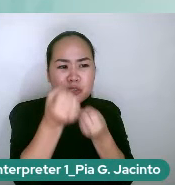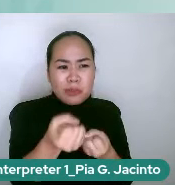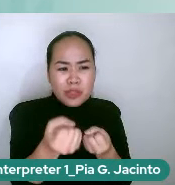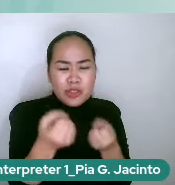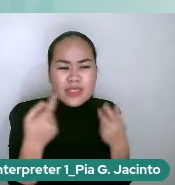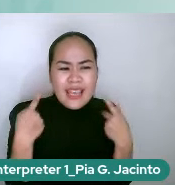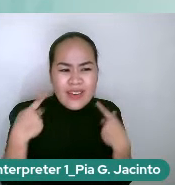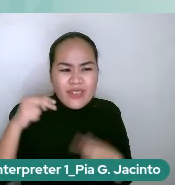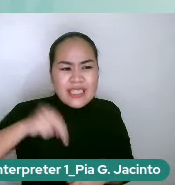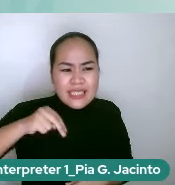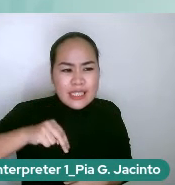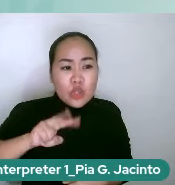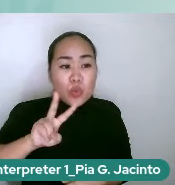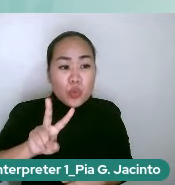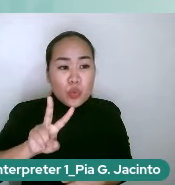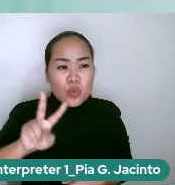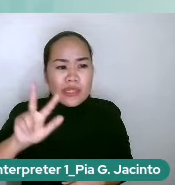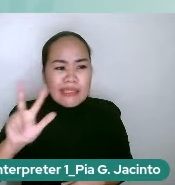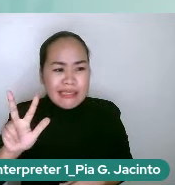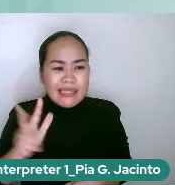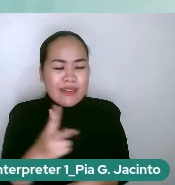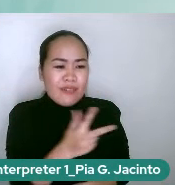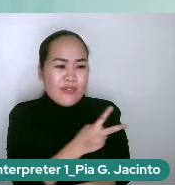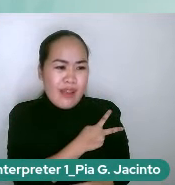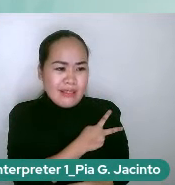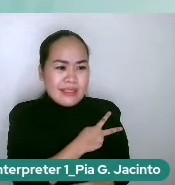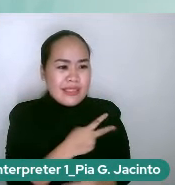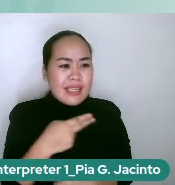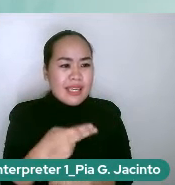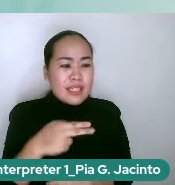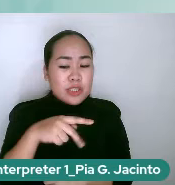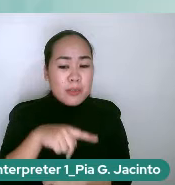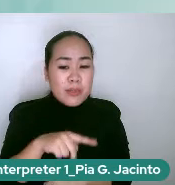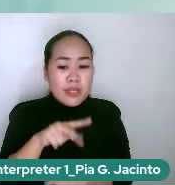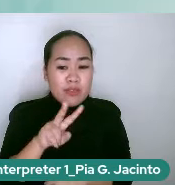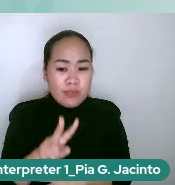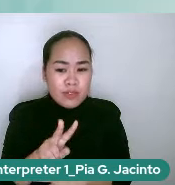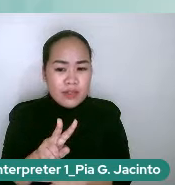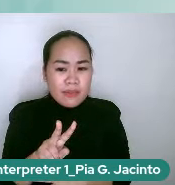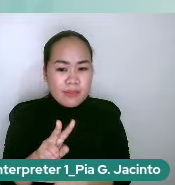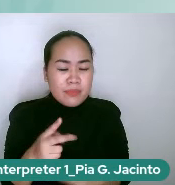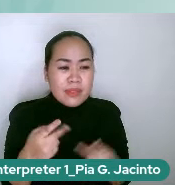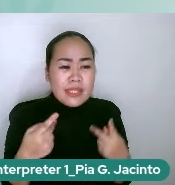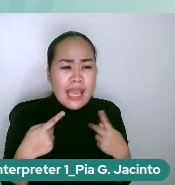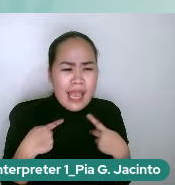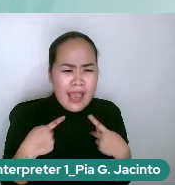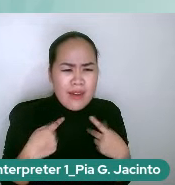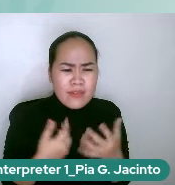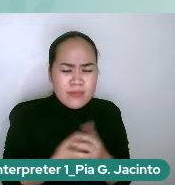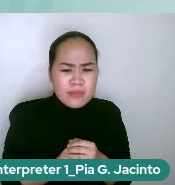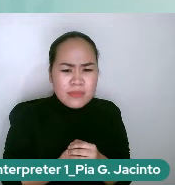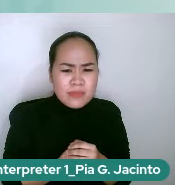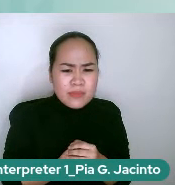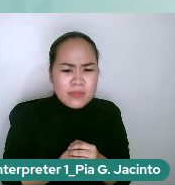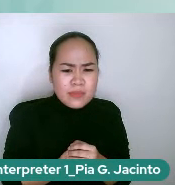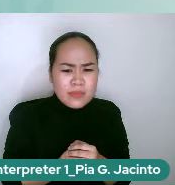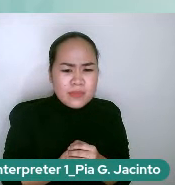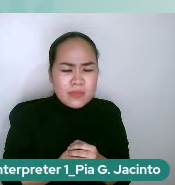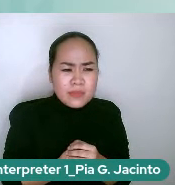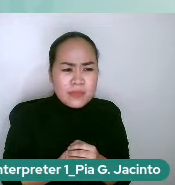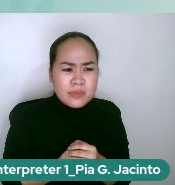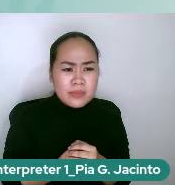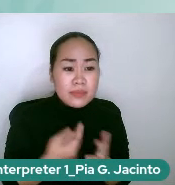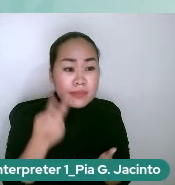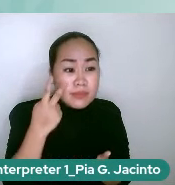receive 2 or 3 doses of HPV vaccines, and at the time, the market had been populated by 2 or 3